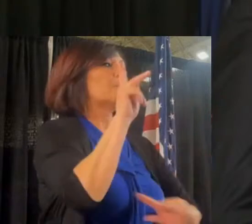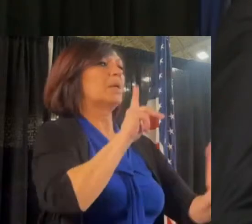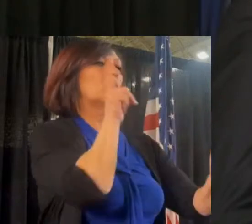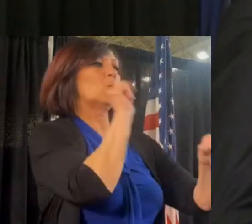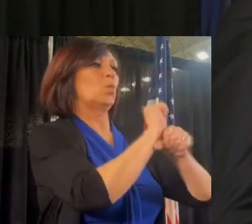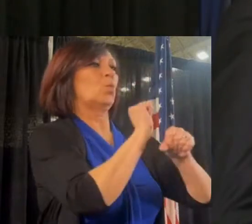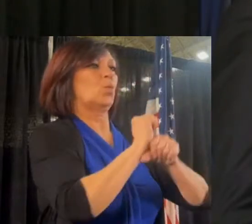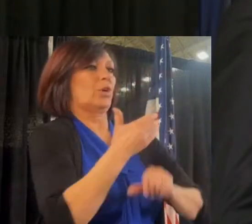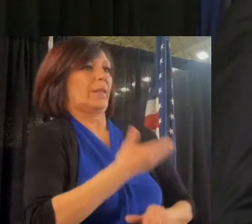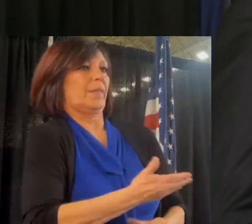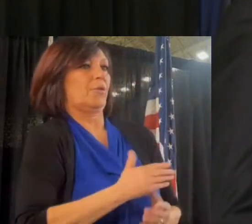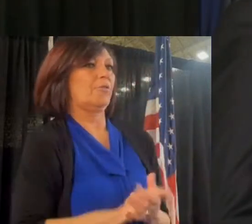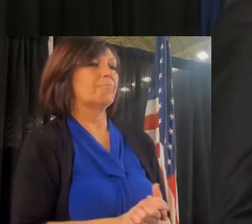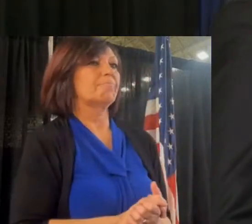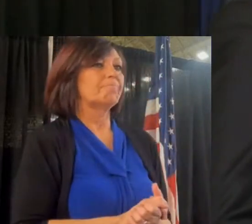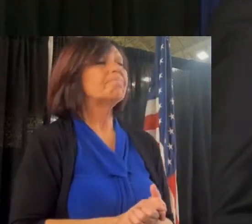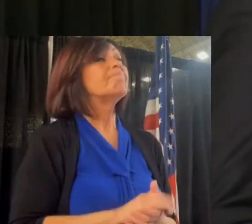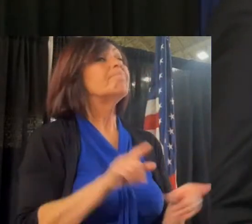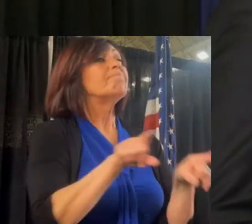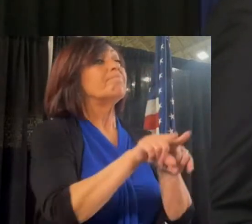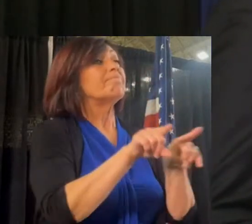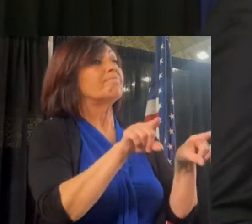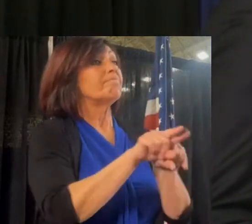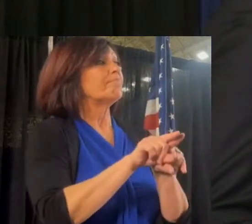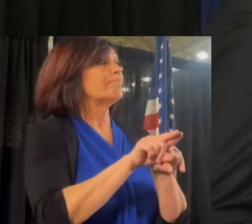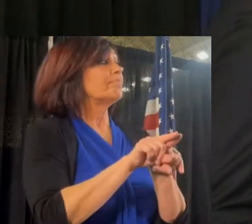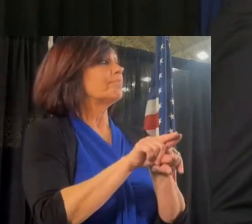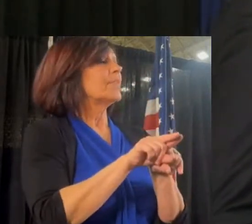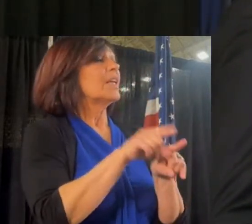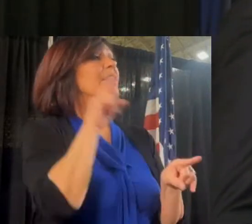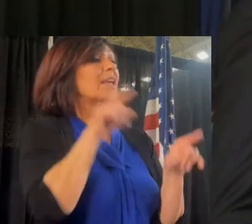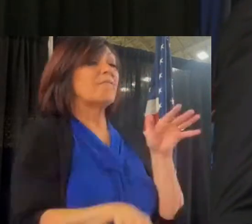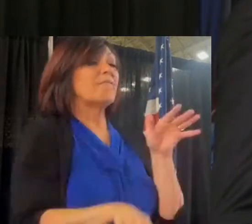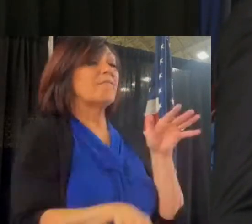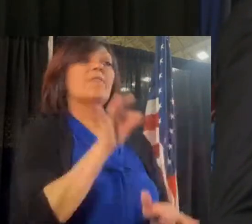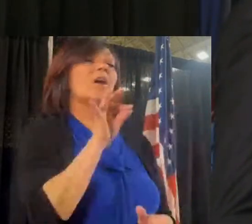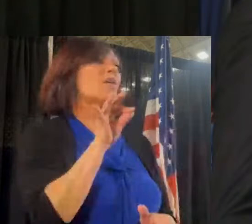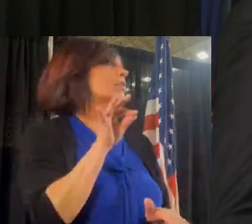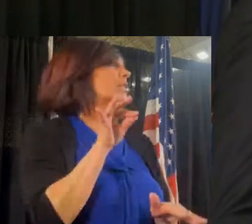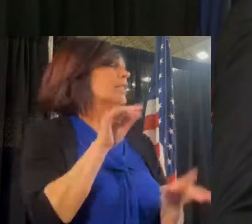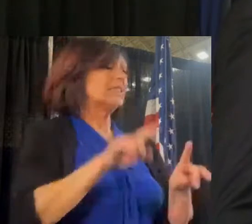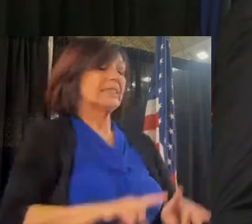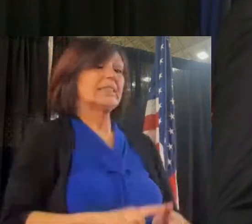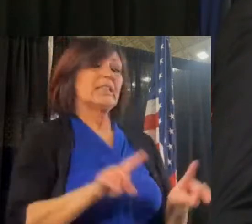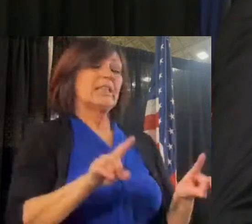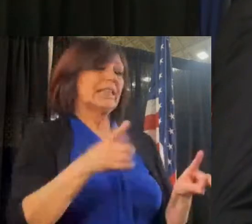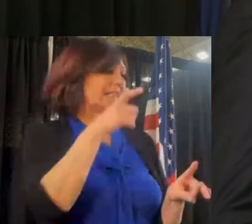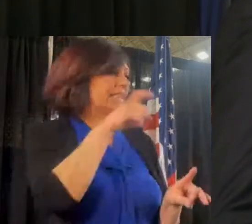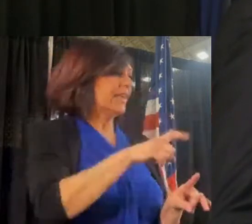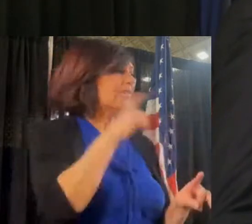work in the field. Additionally, it found gross disparities exist between the needs